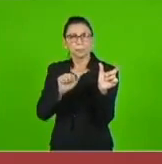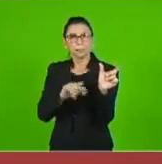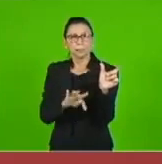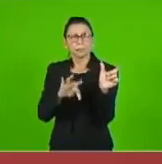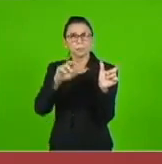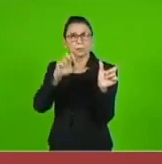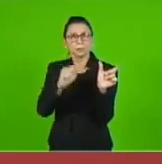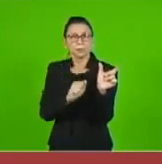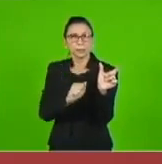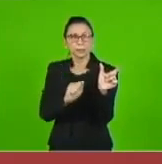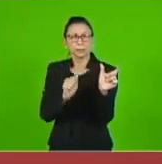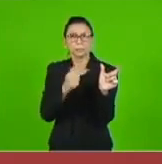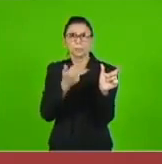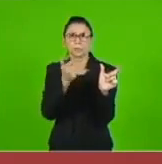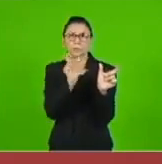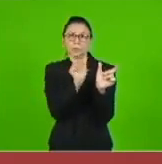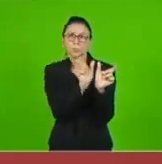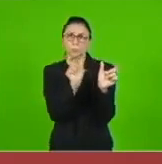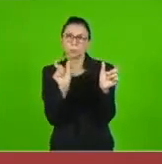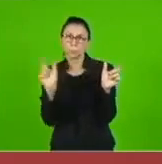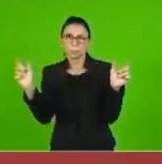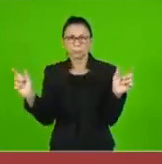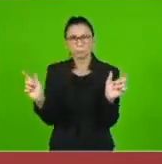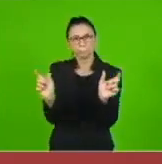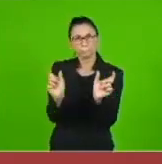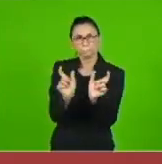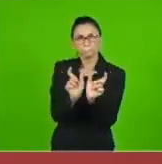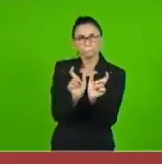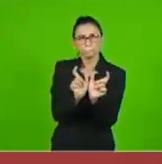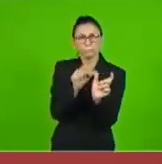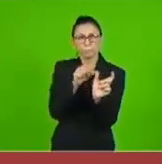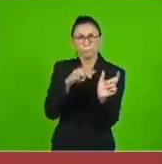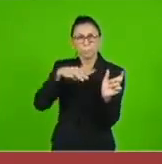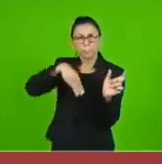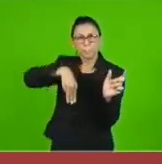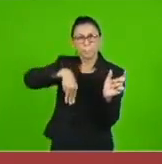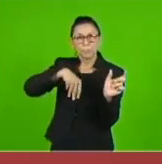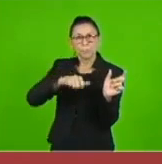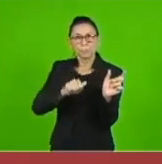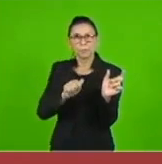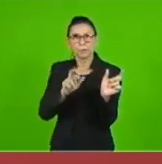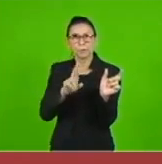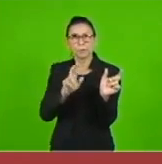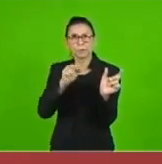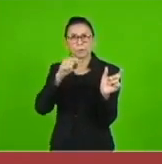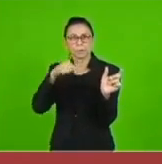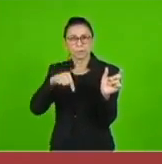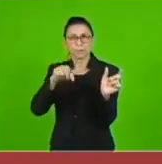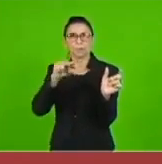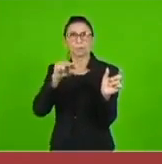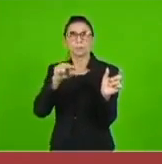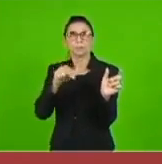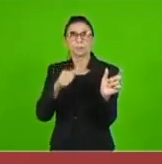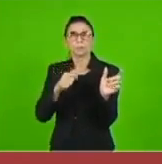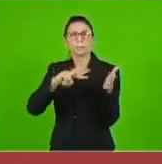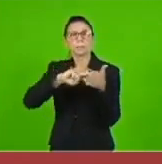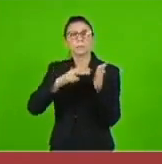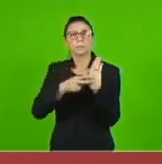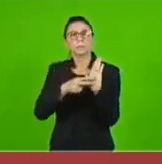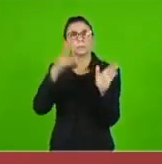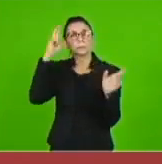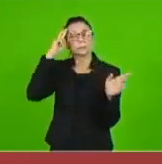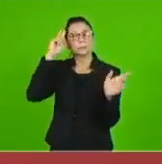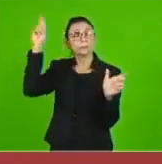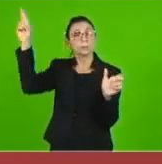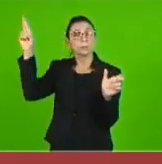The original Maranatha Christian Church. The word Maranatha is comprised of two words, Maran, which means our